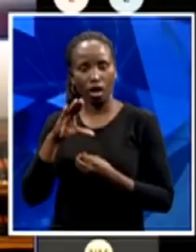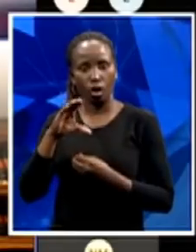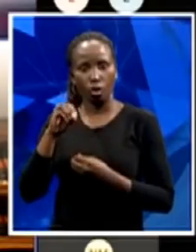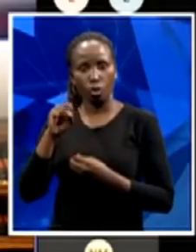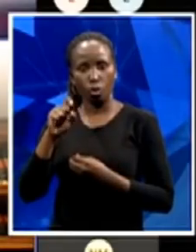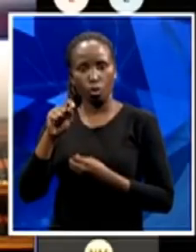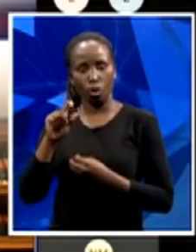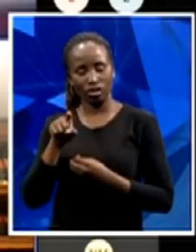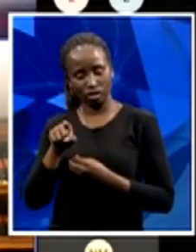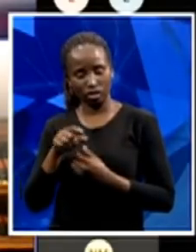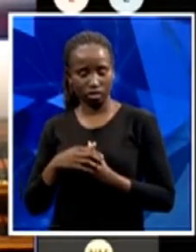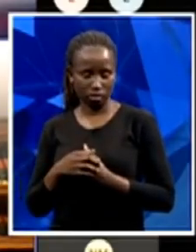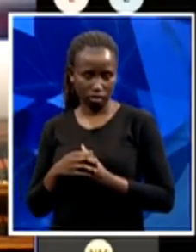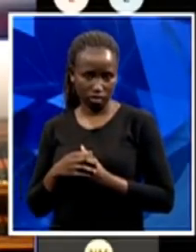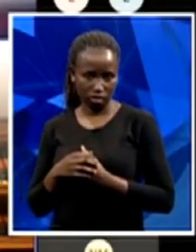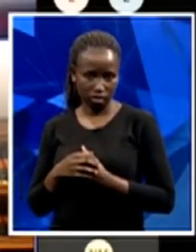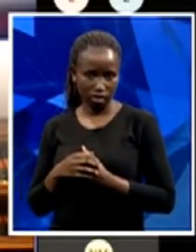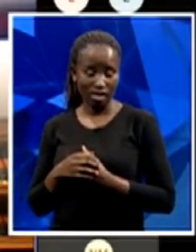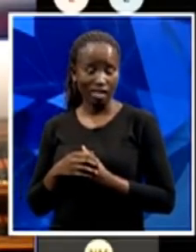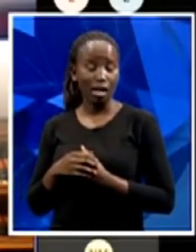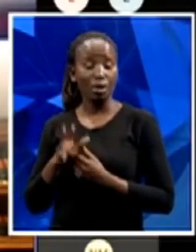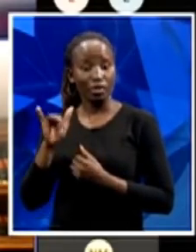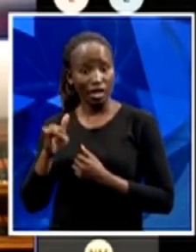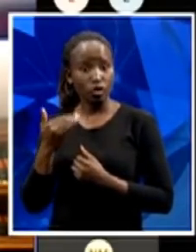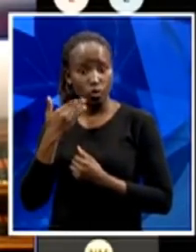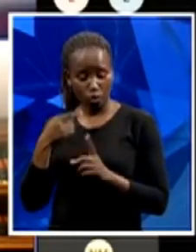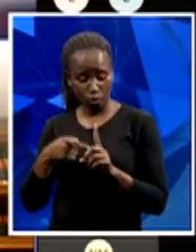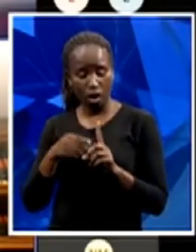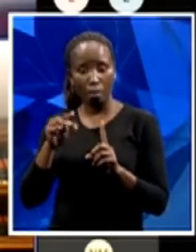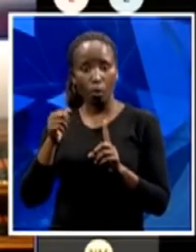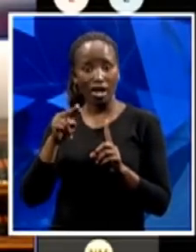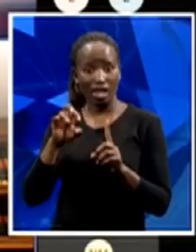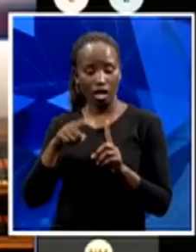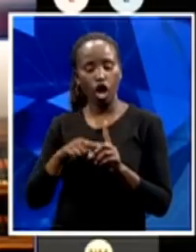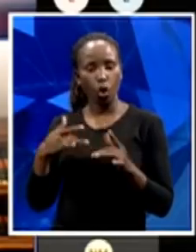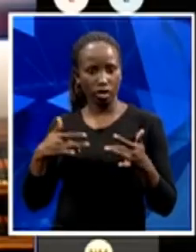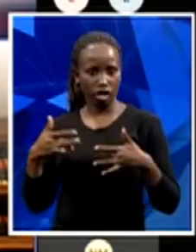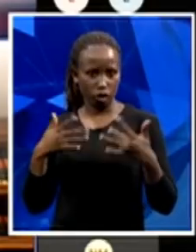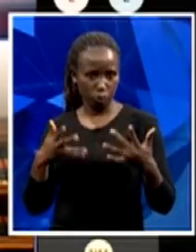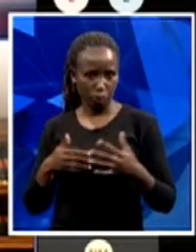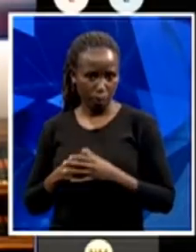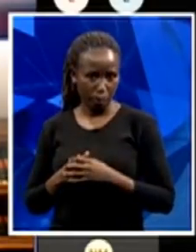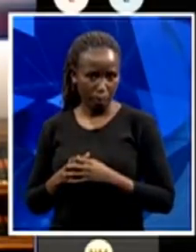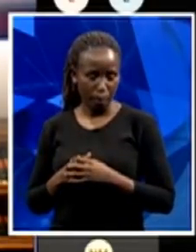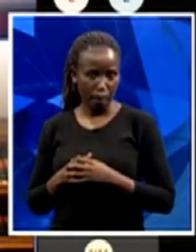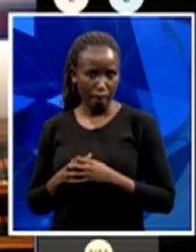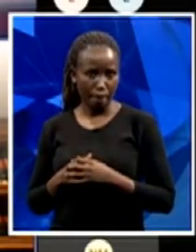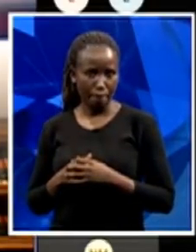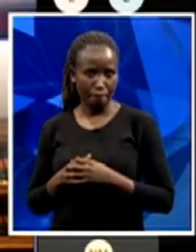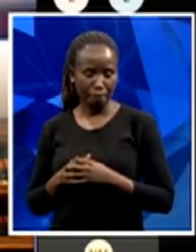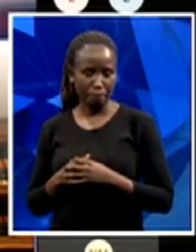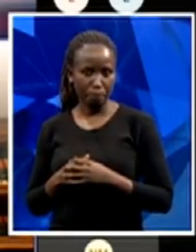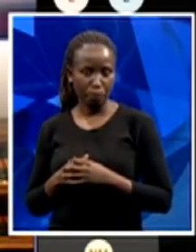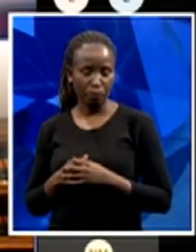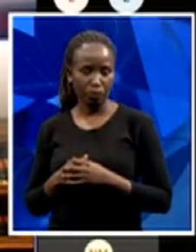The second intervention application is brought by 5 applicants, Mr. Pule Patrick Ntene,